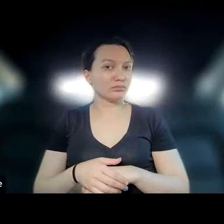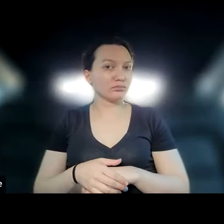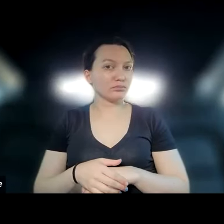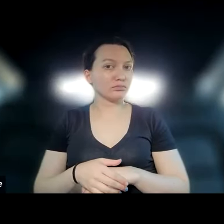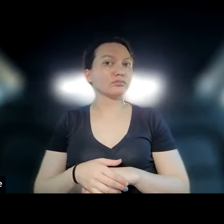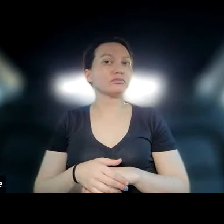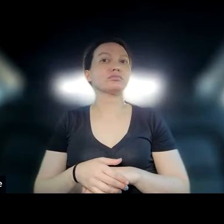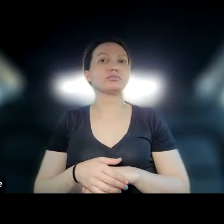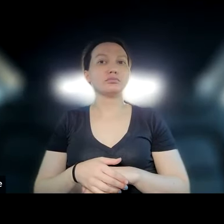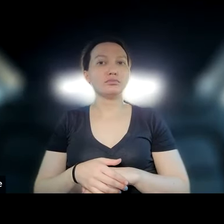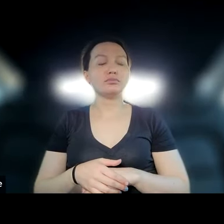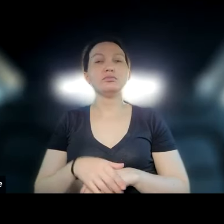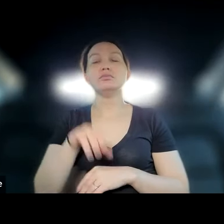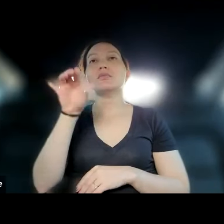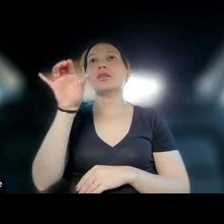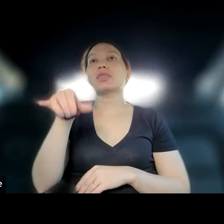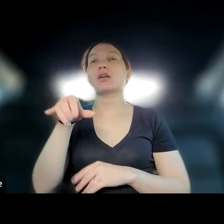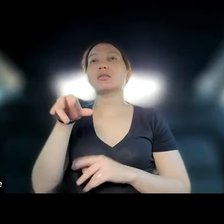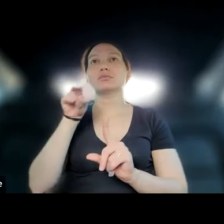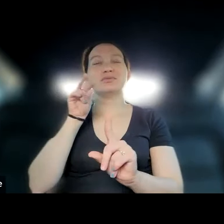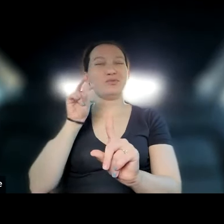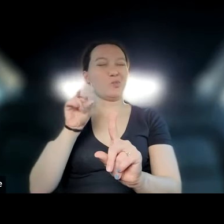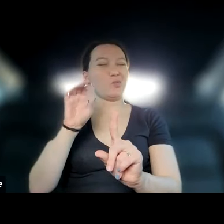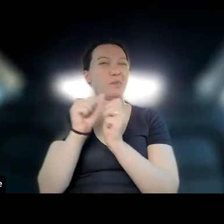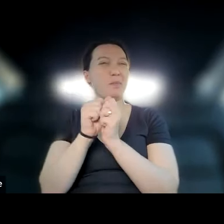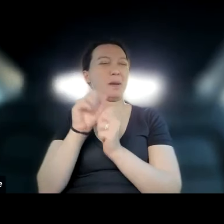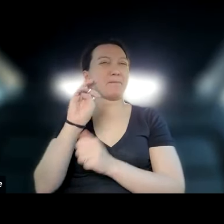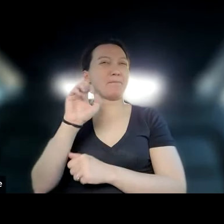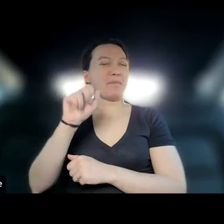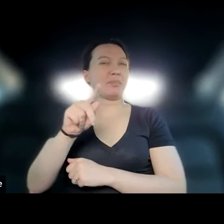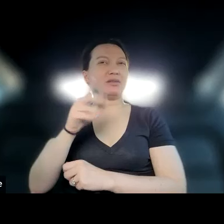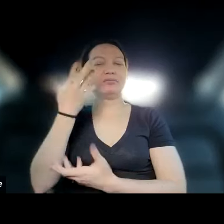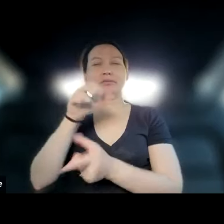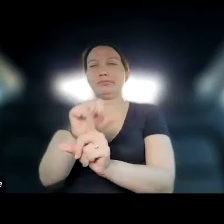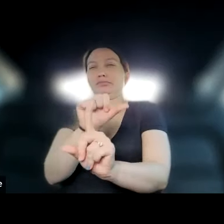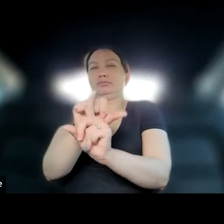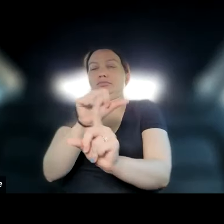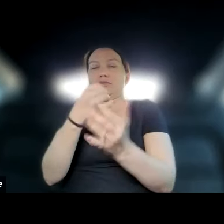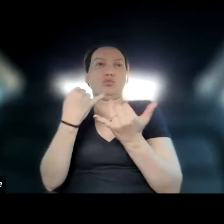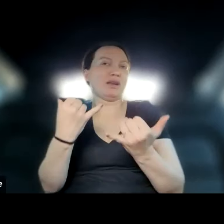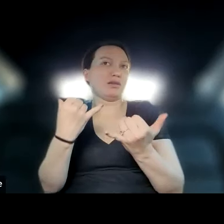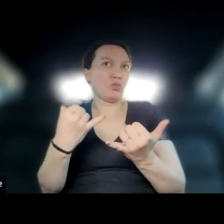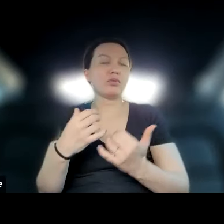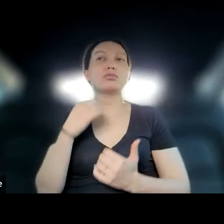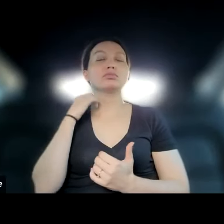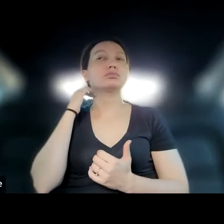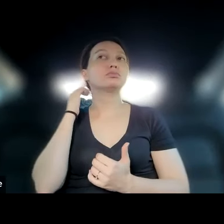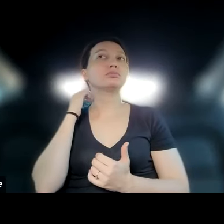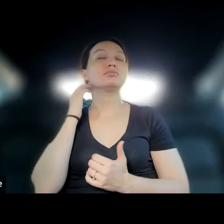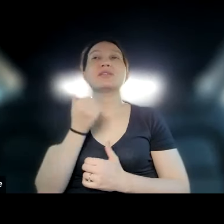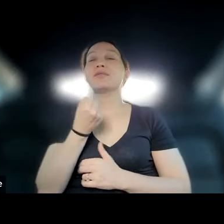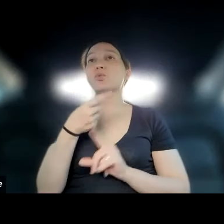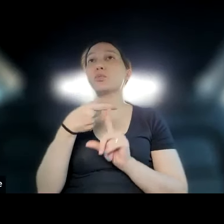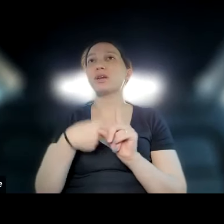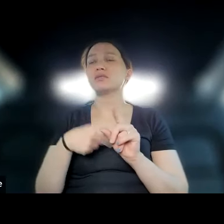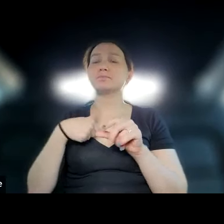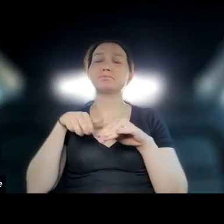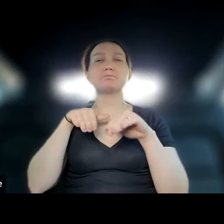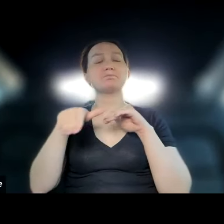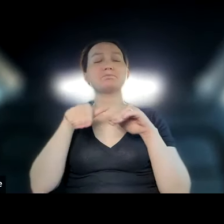And that view you're seeing on maps is rather deceiving at present, because when, at least in the last few months when I've walked up